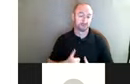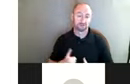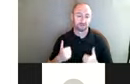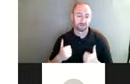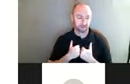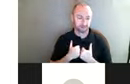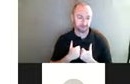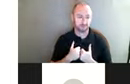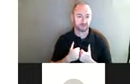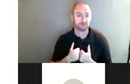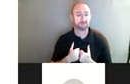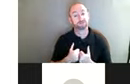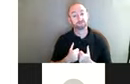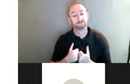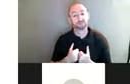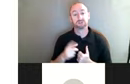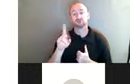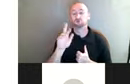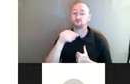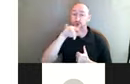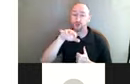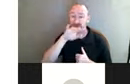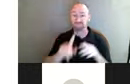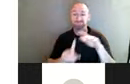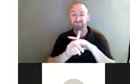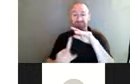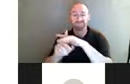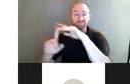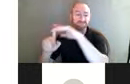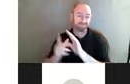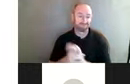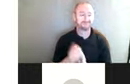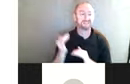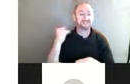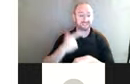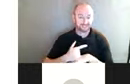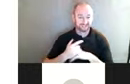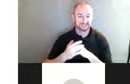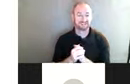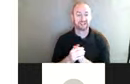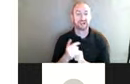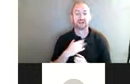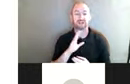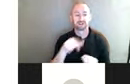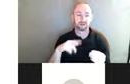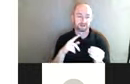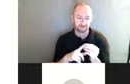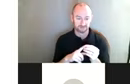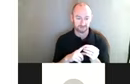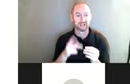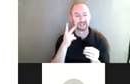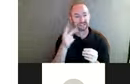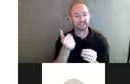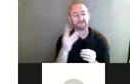you know, there'll be dragons along the way. And in the talk today, I'm going to talk about what I see as being a few